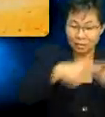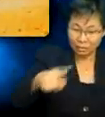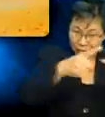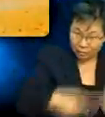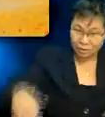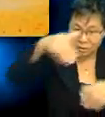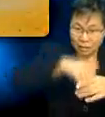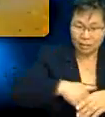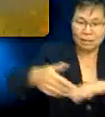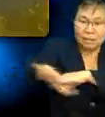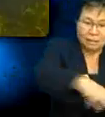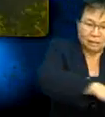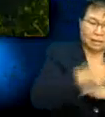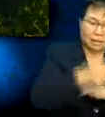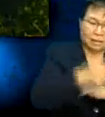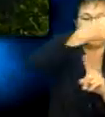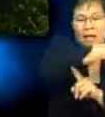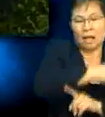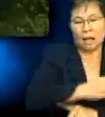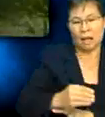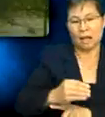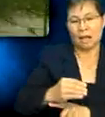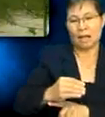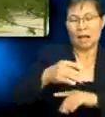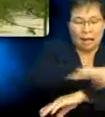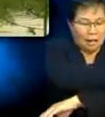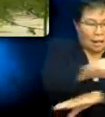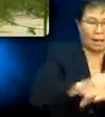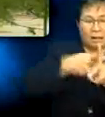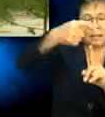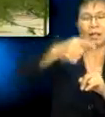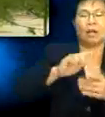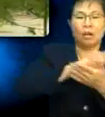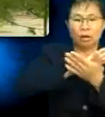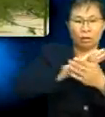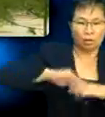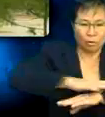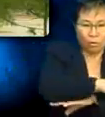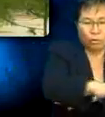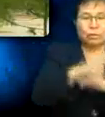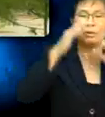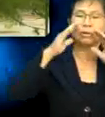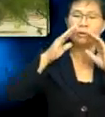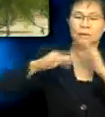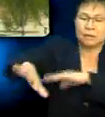Differences in sea temperature and land temperature cause sea breeze,